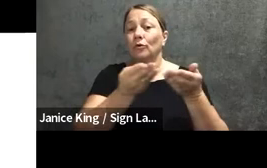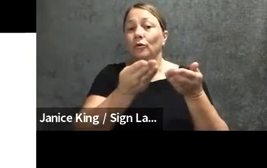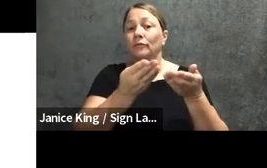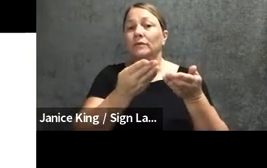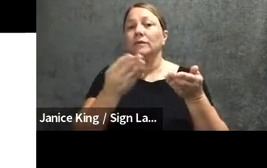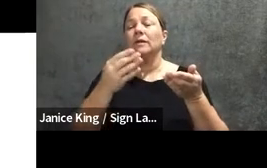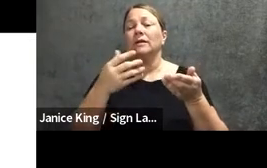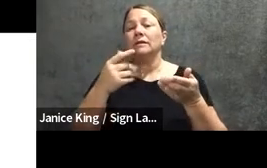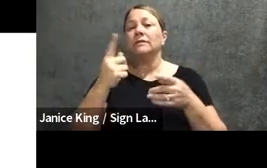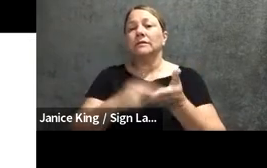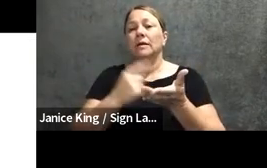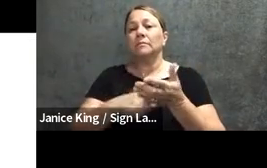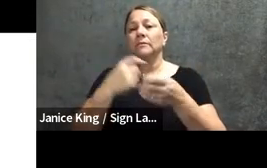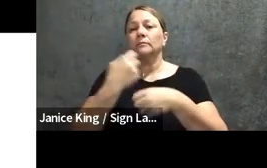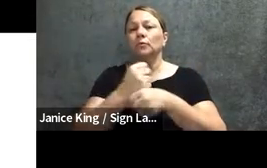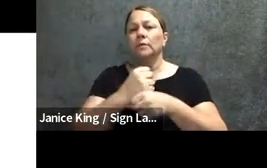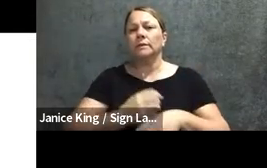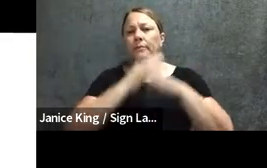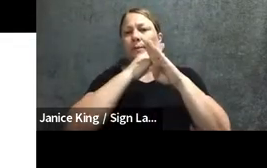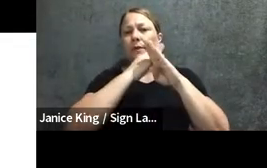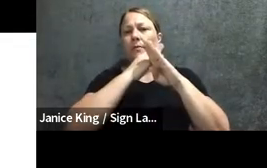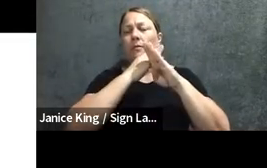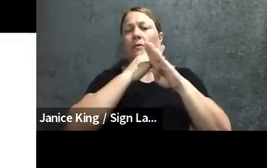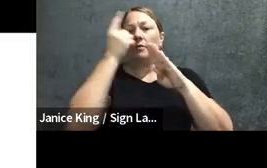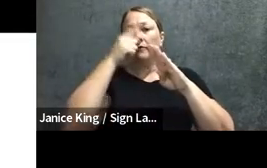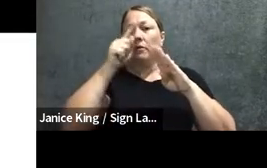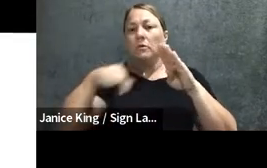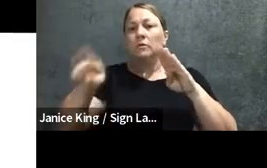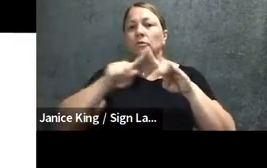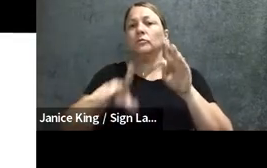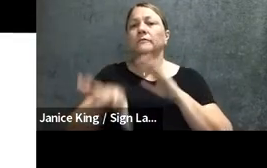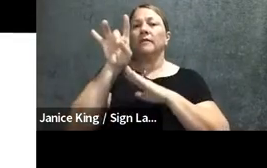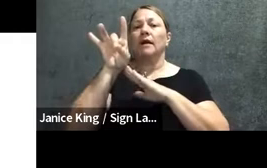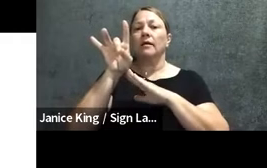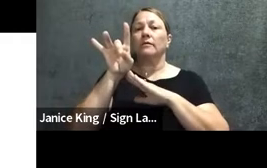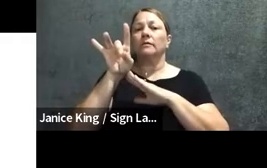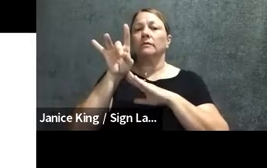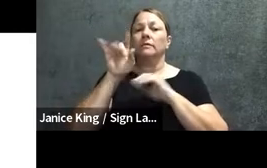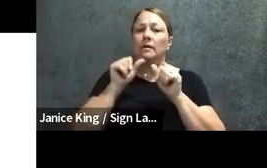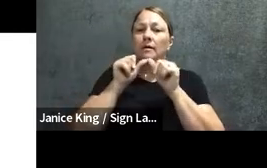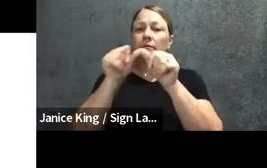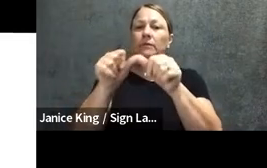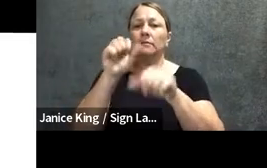to many individuals finding and obtaining employment